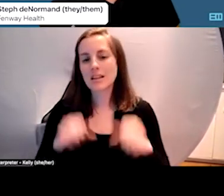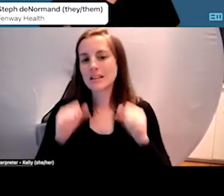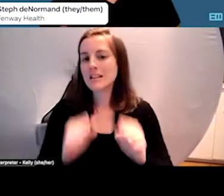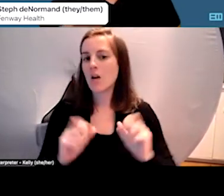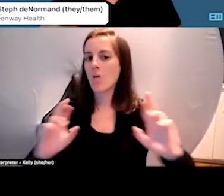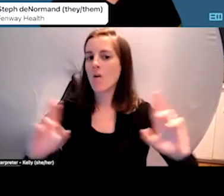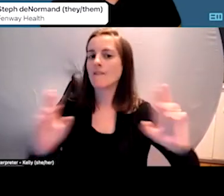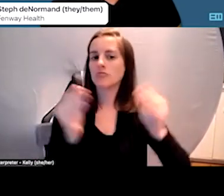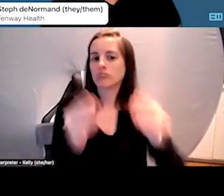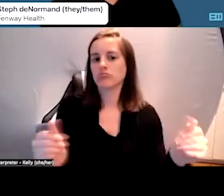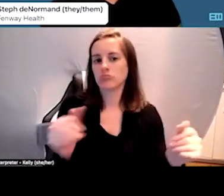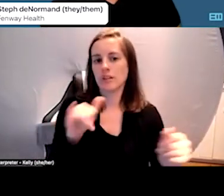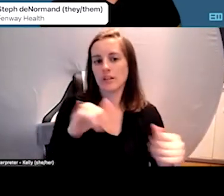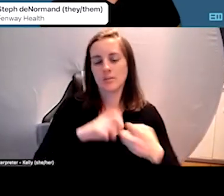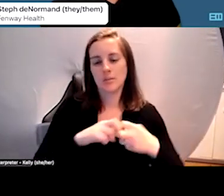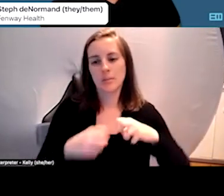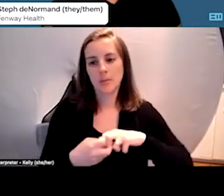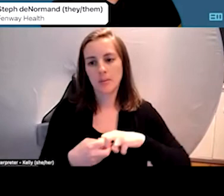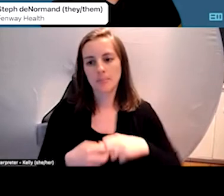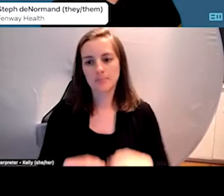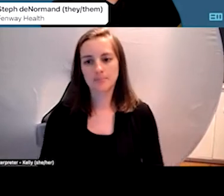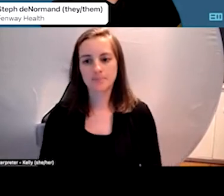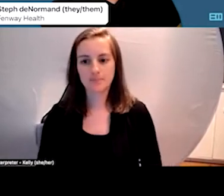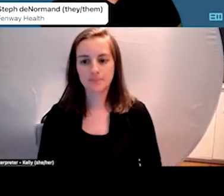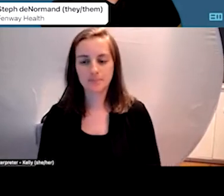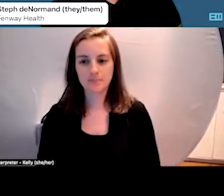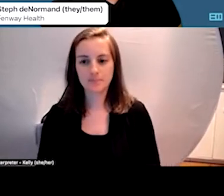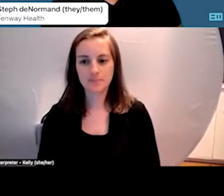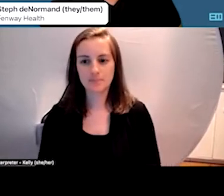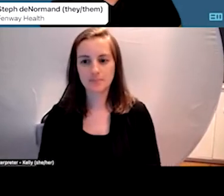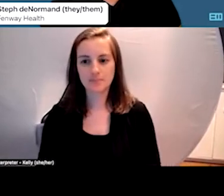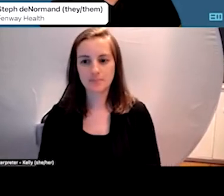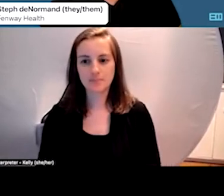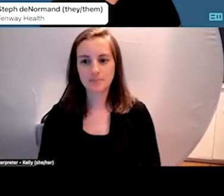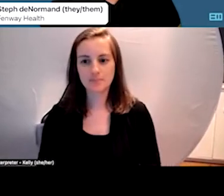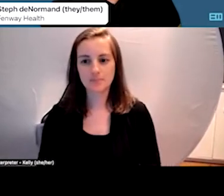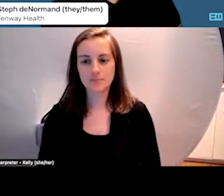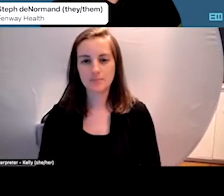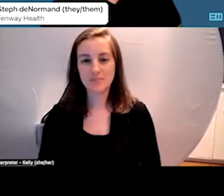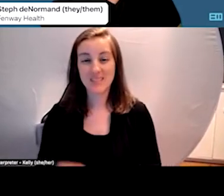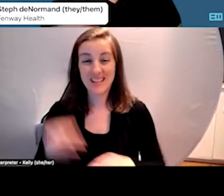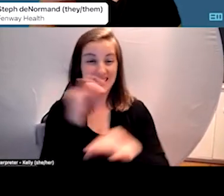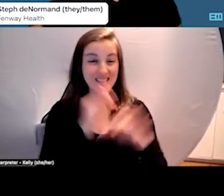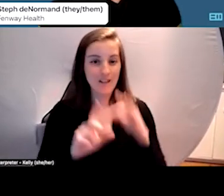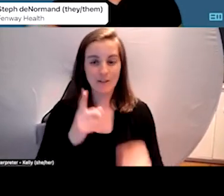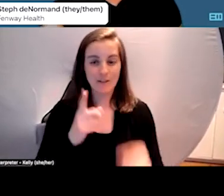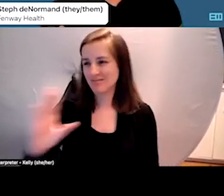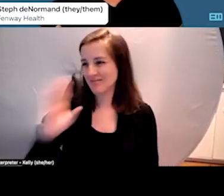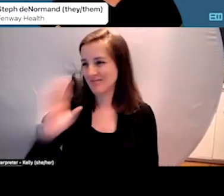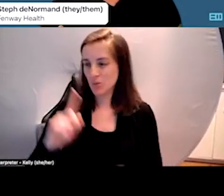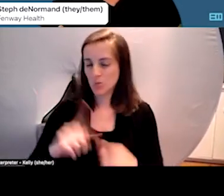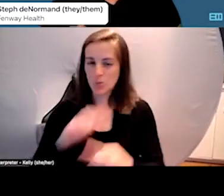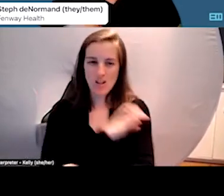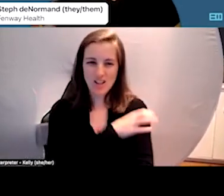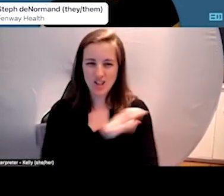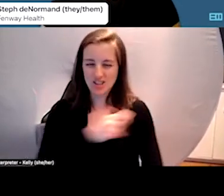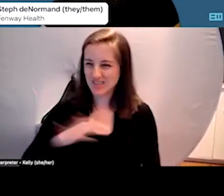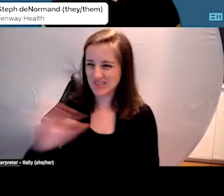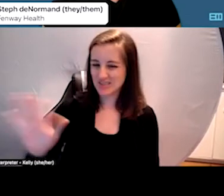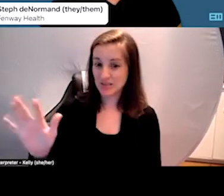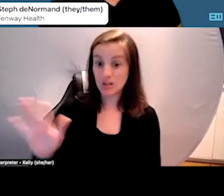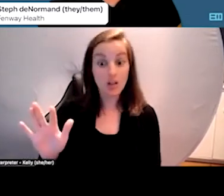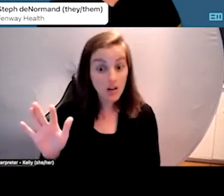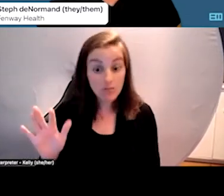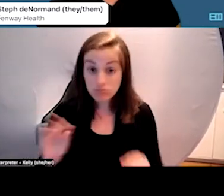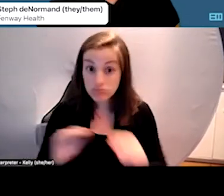than if you just were to say to that person, the clinician, like, hey, that didn't feel good. which obviously you're also